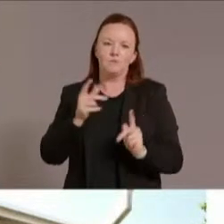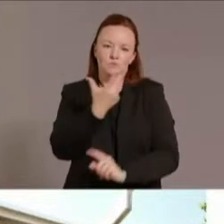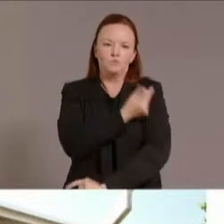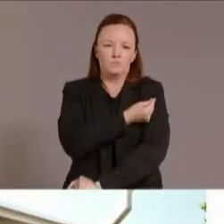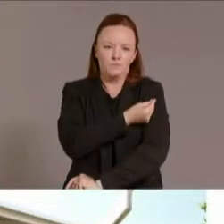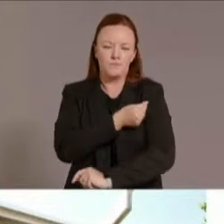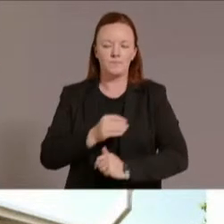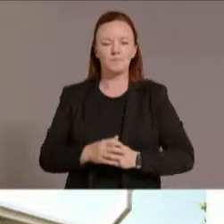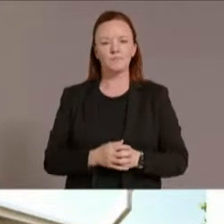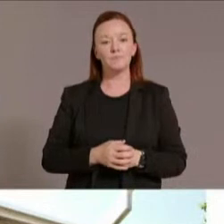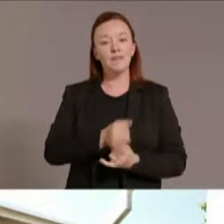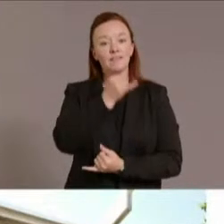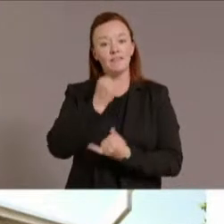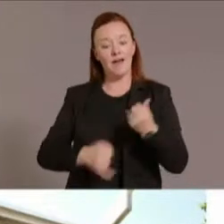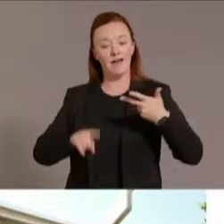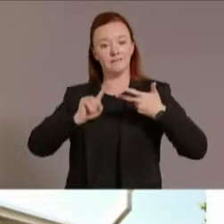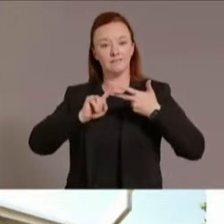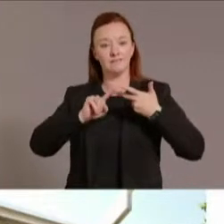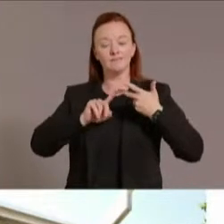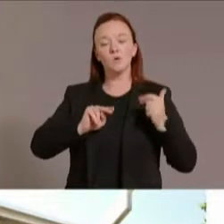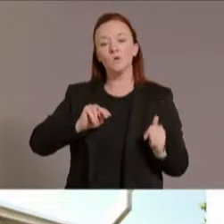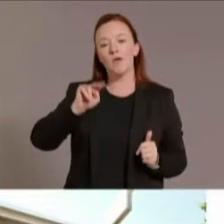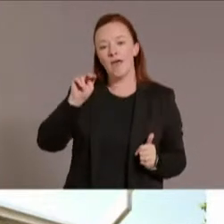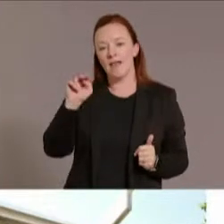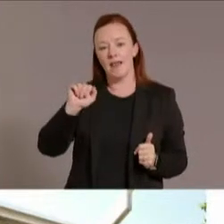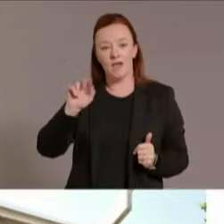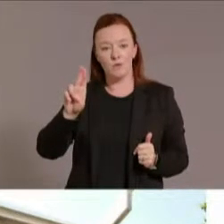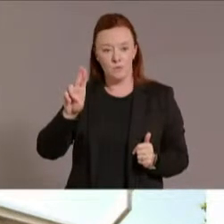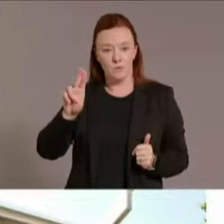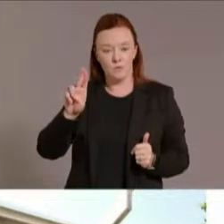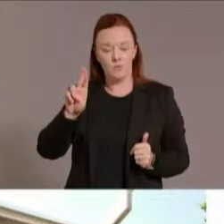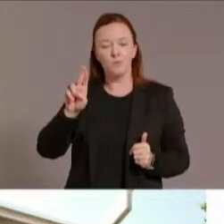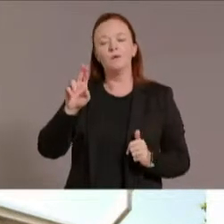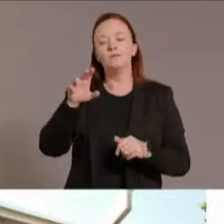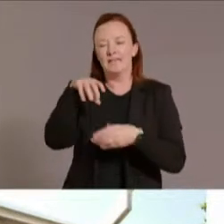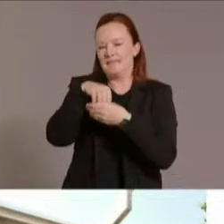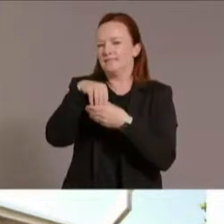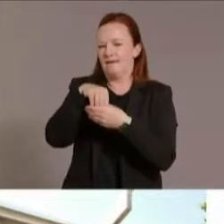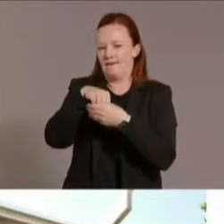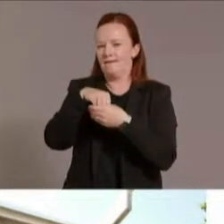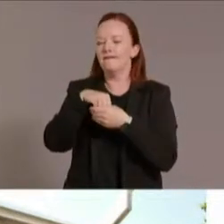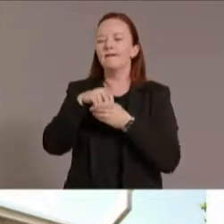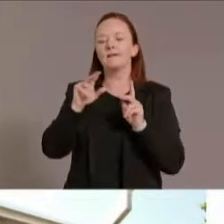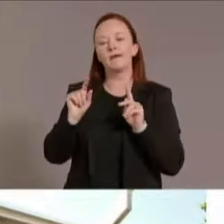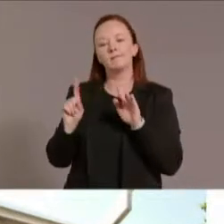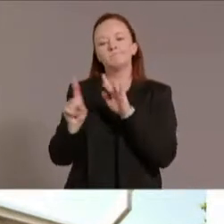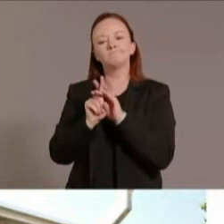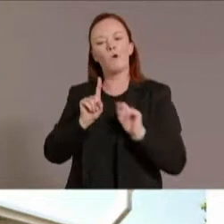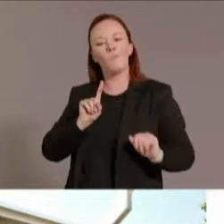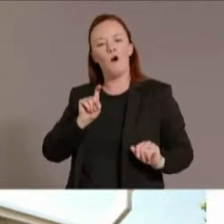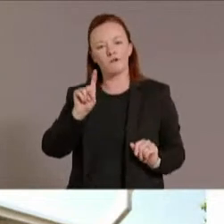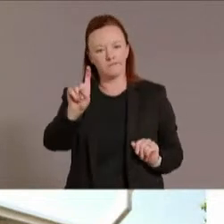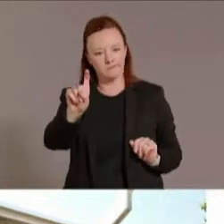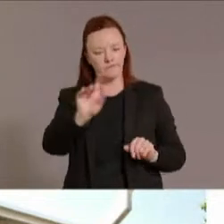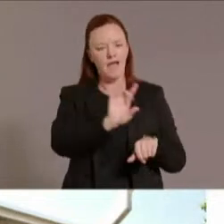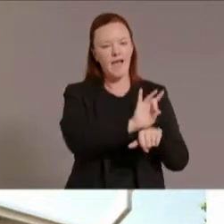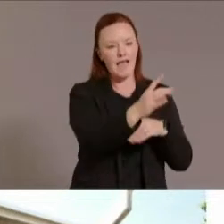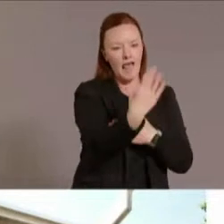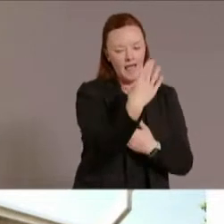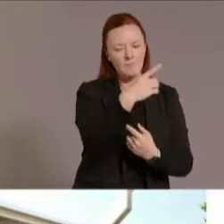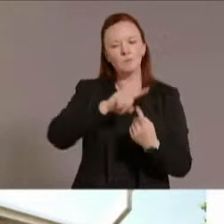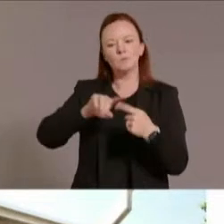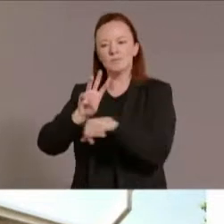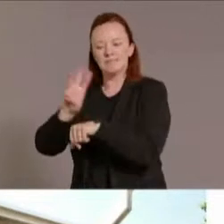our Northern Arizona University vaccination site. So this is an indoor walk-up site that's open from 8 a.m. to 6